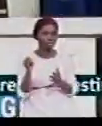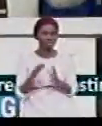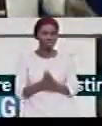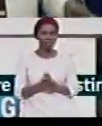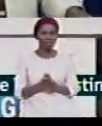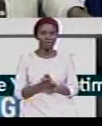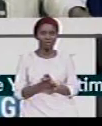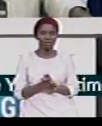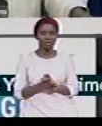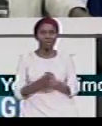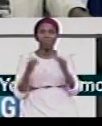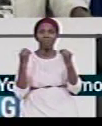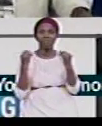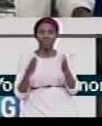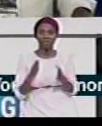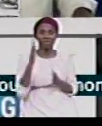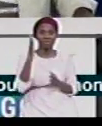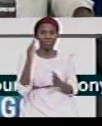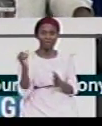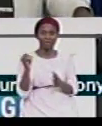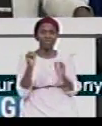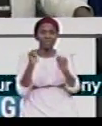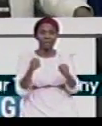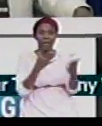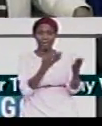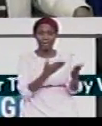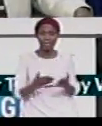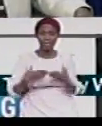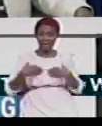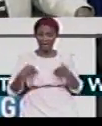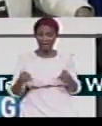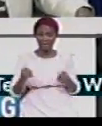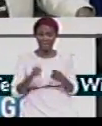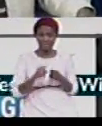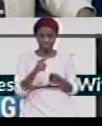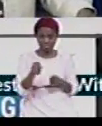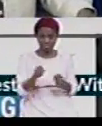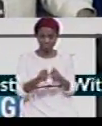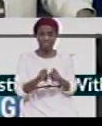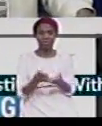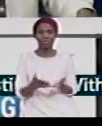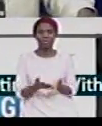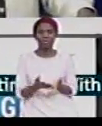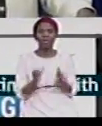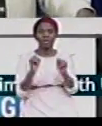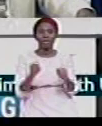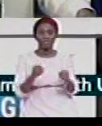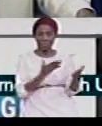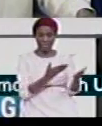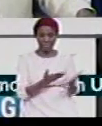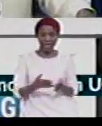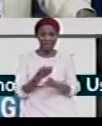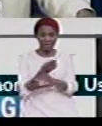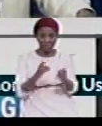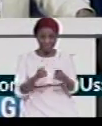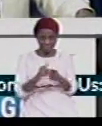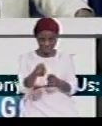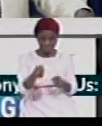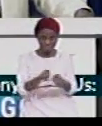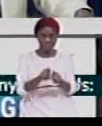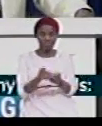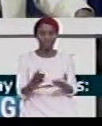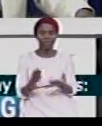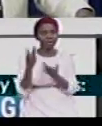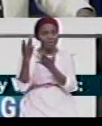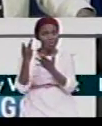Someone's testimony can bring healing to you. Can bring deliverance to you. Wait and